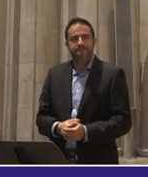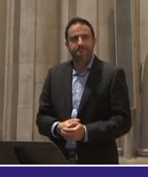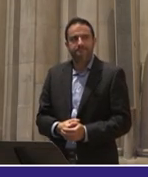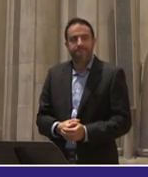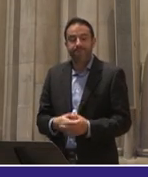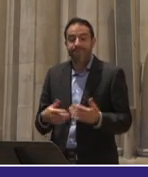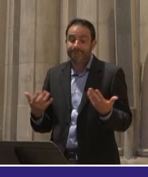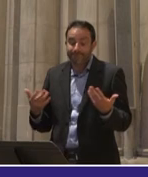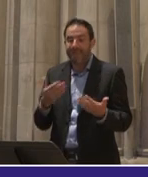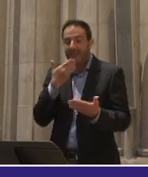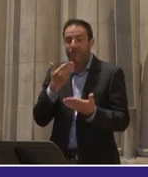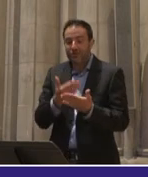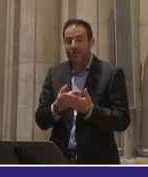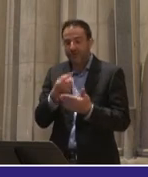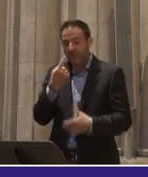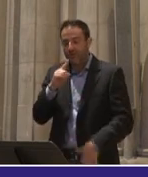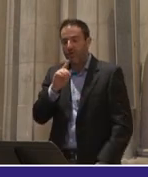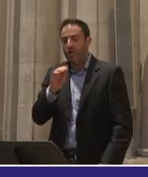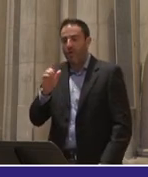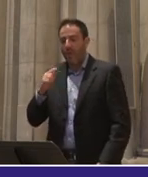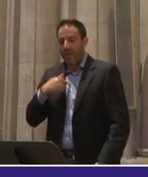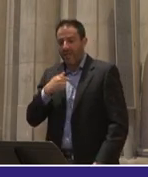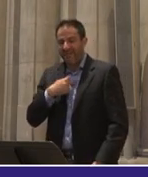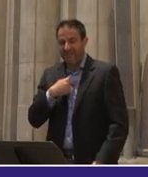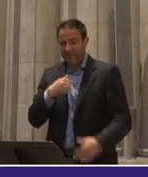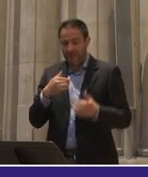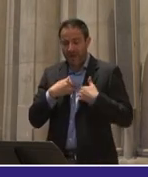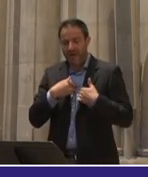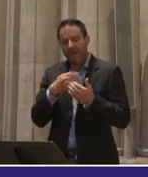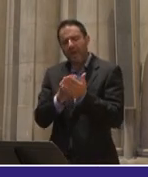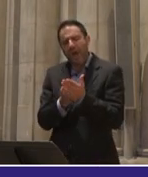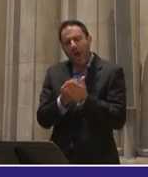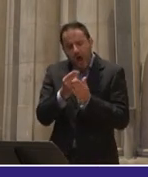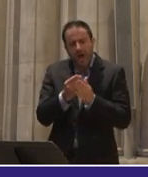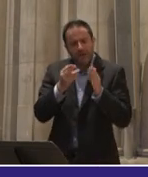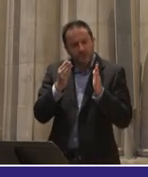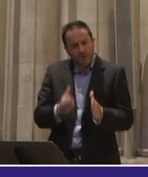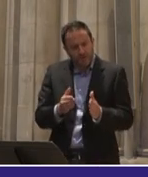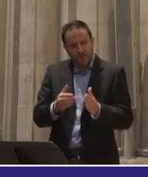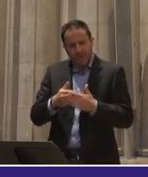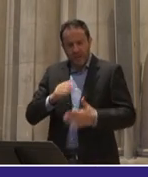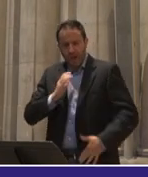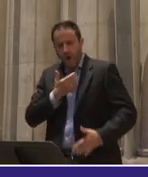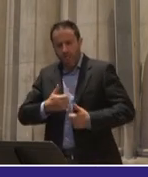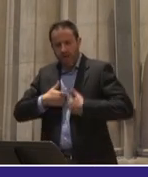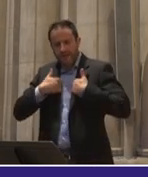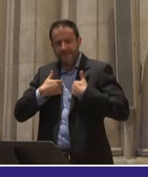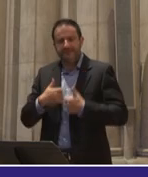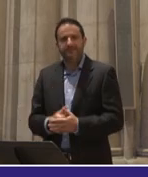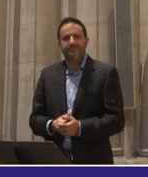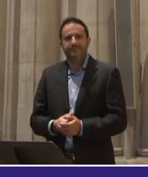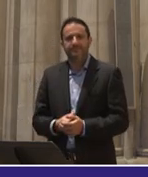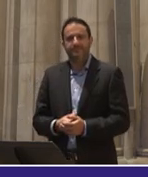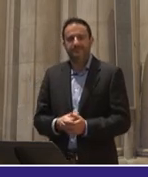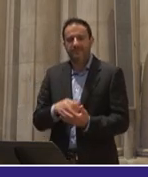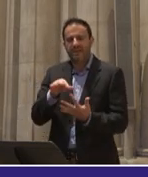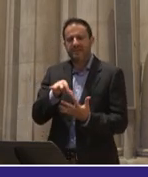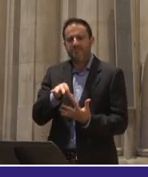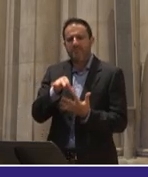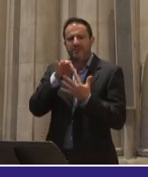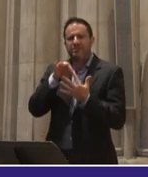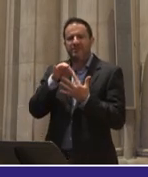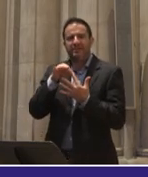And it's good for all of us to have a truth teller like that in our lives sometimes. And especially